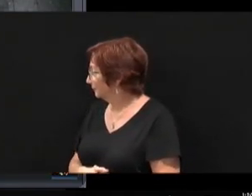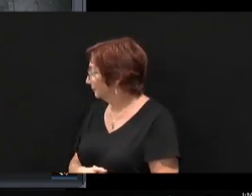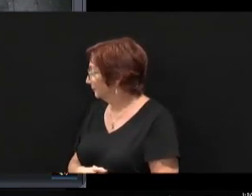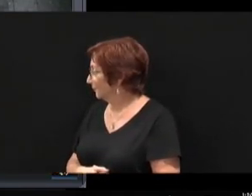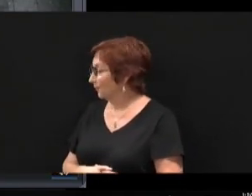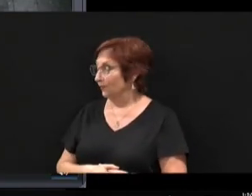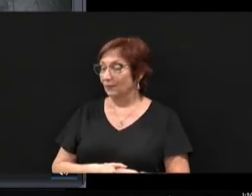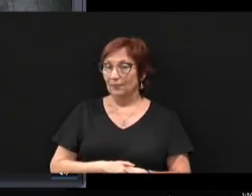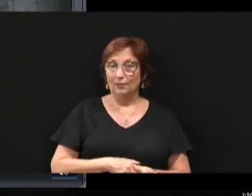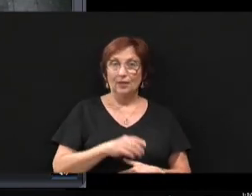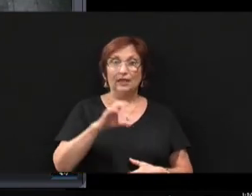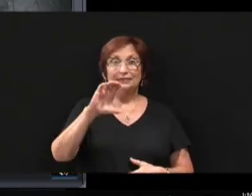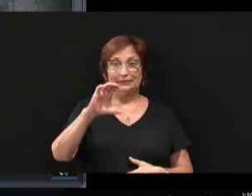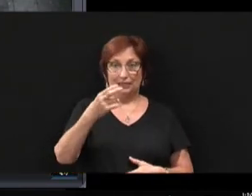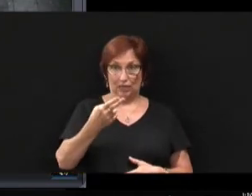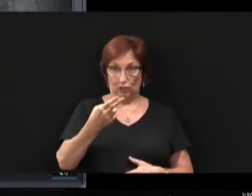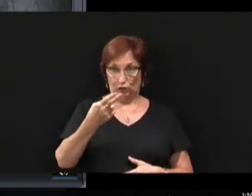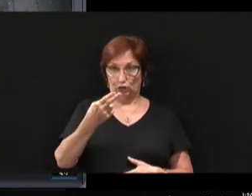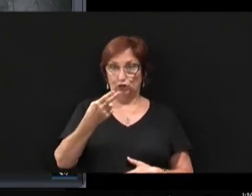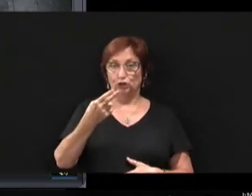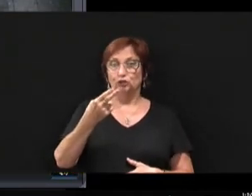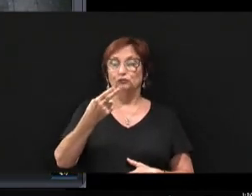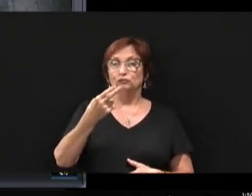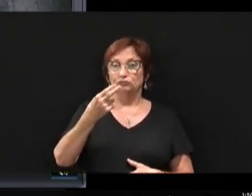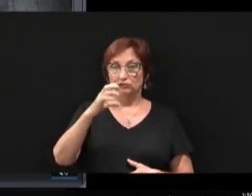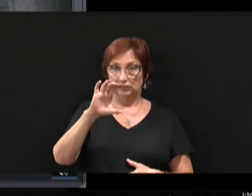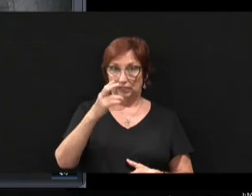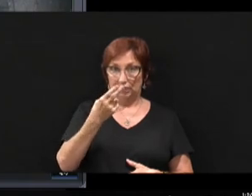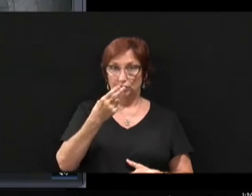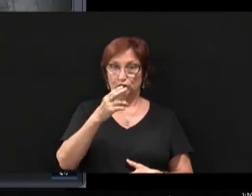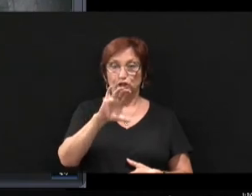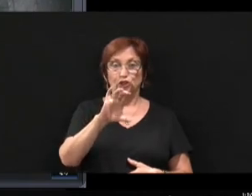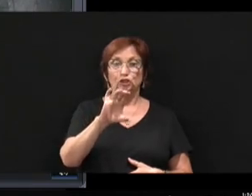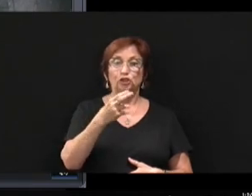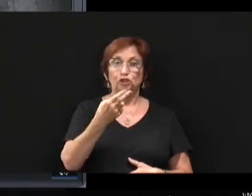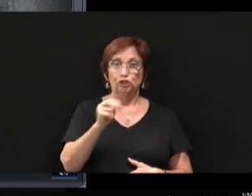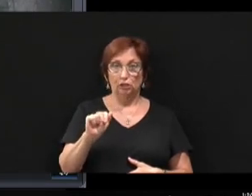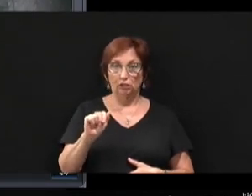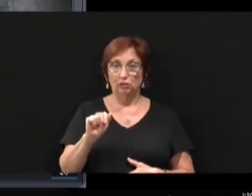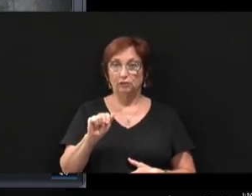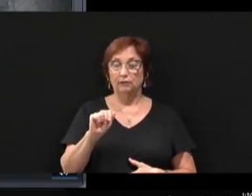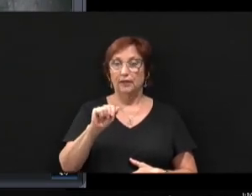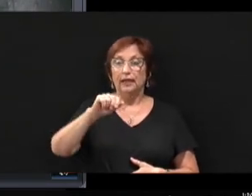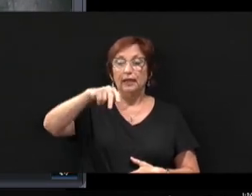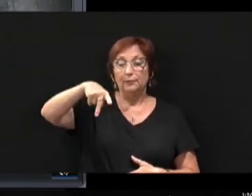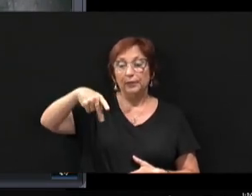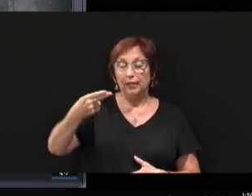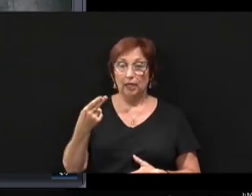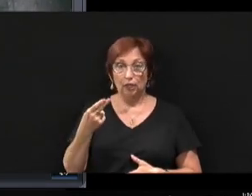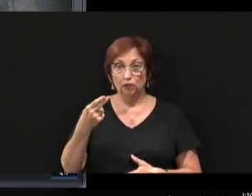th. And then the CH, another digraph, ch. And the PH